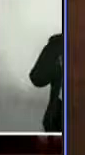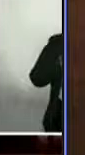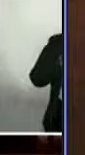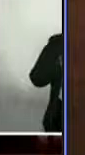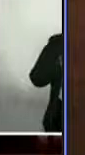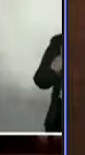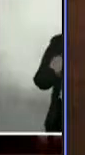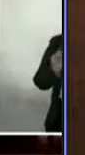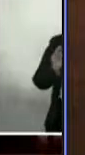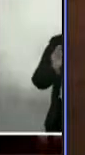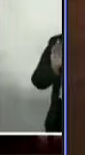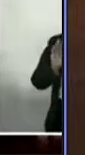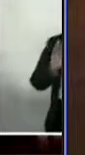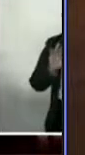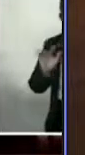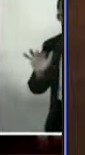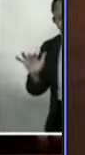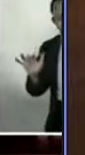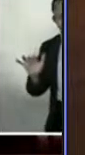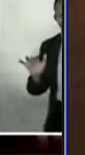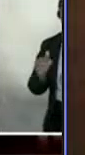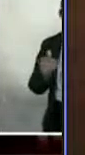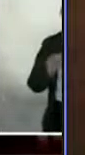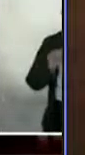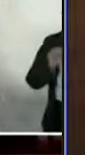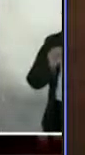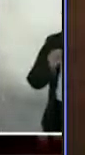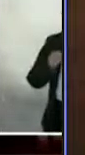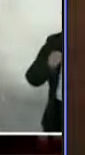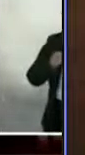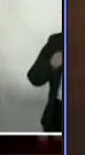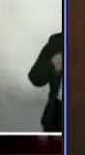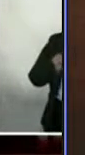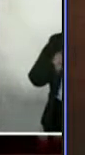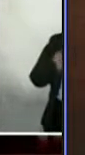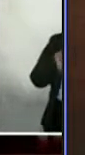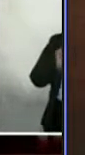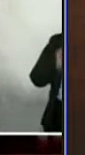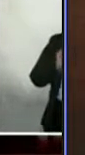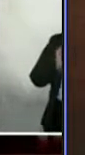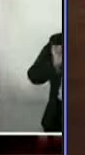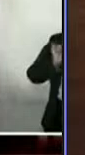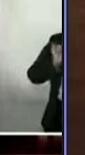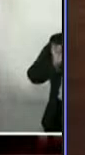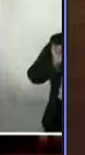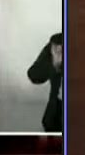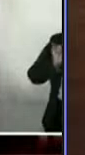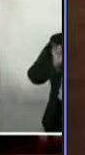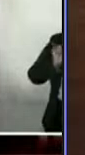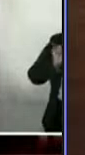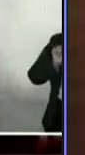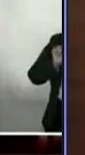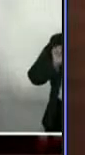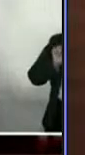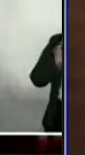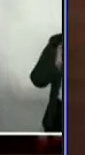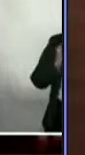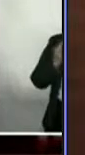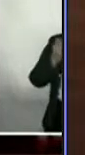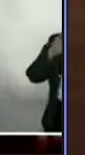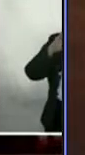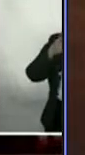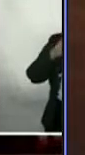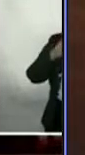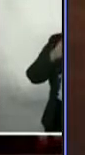Kerry Foods, Hammersdale, 650. And then Psycho, Investec-backed Corubic development of